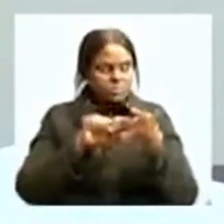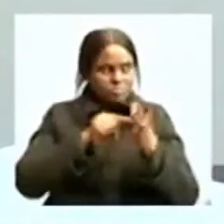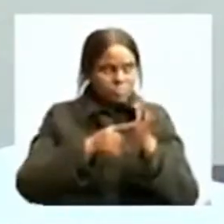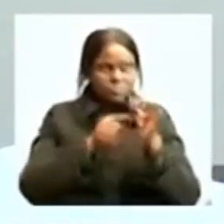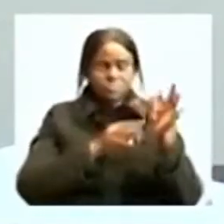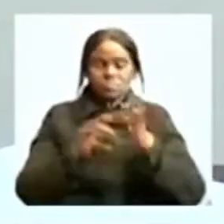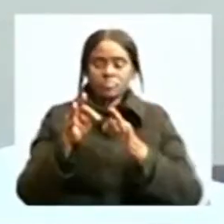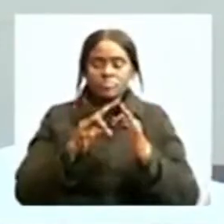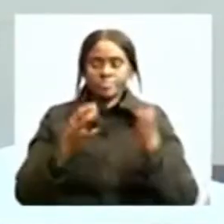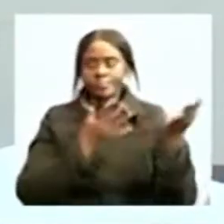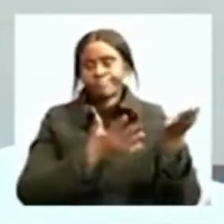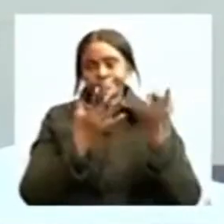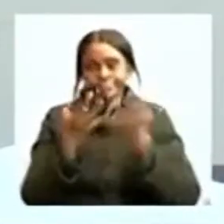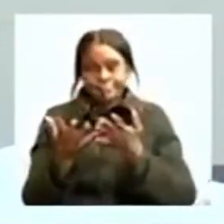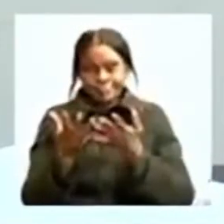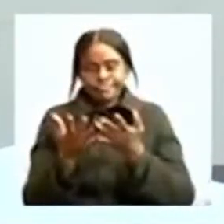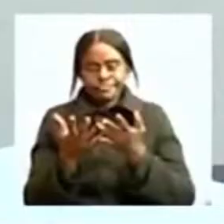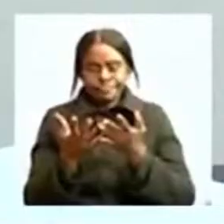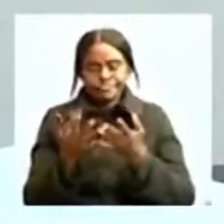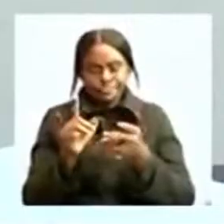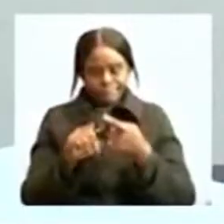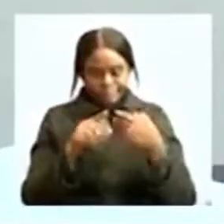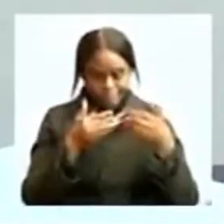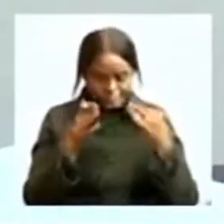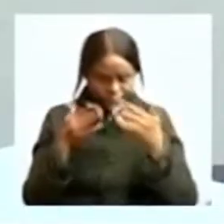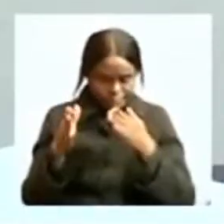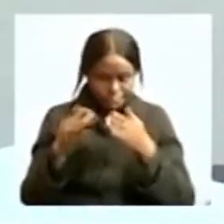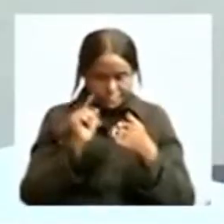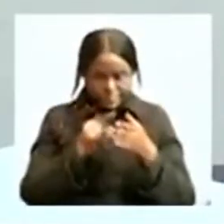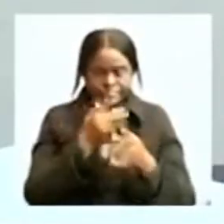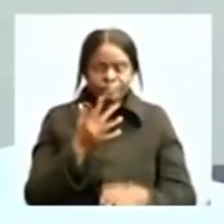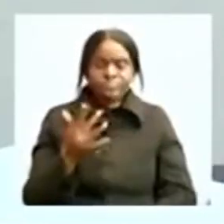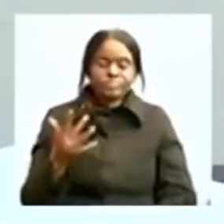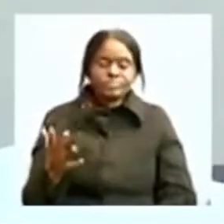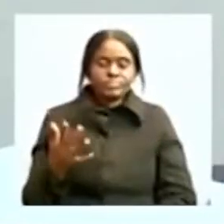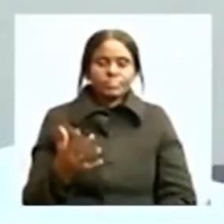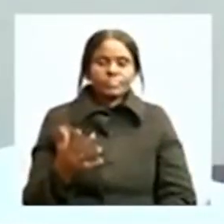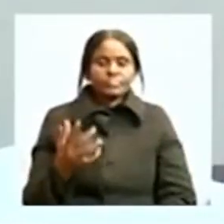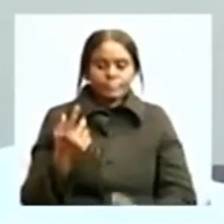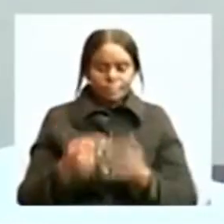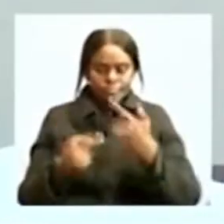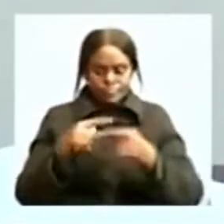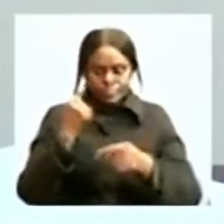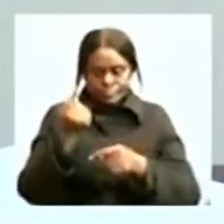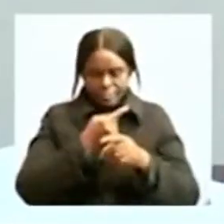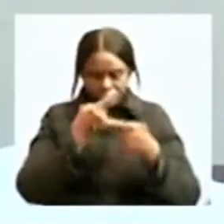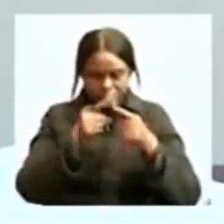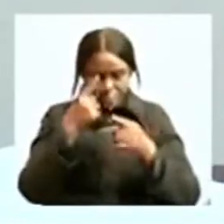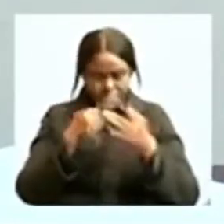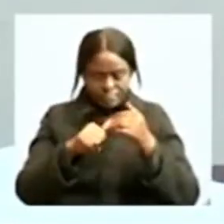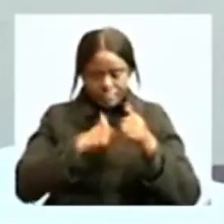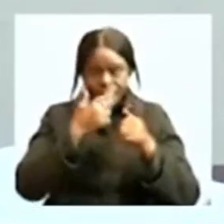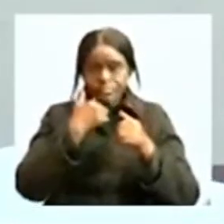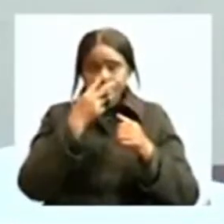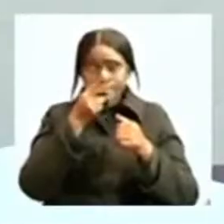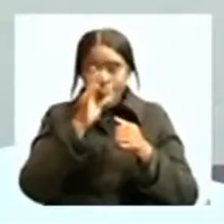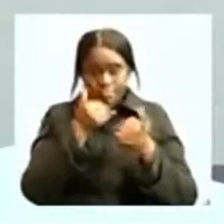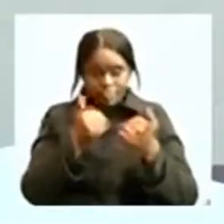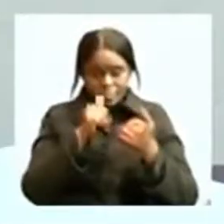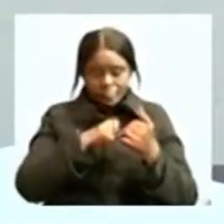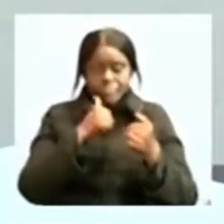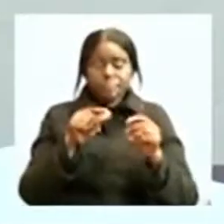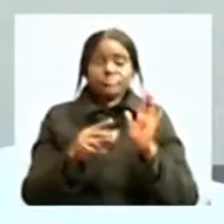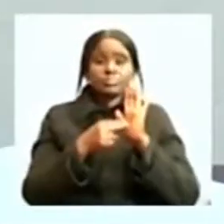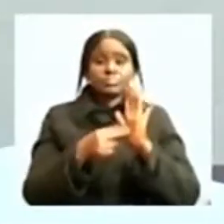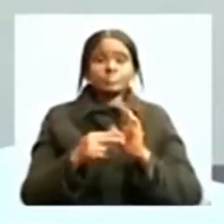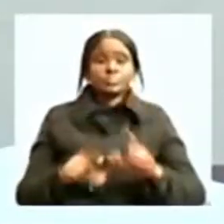highlight, bring to open these things that have been happening. The only difference we have seen that now we are